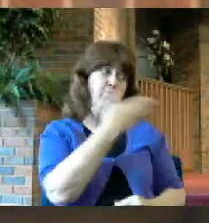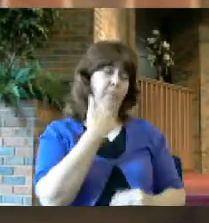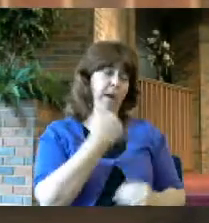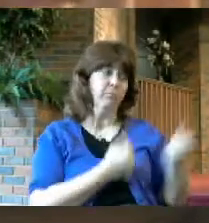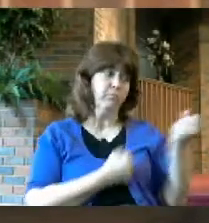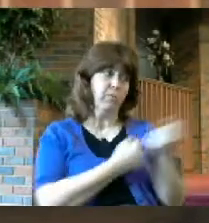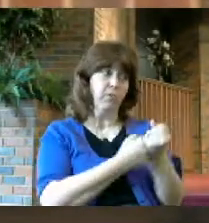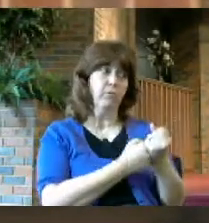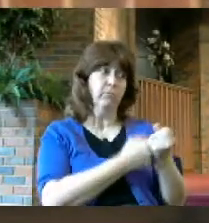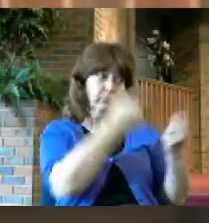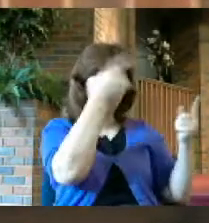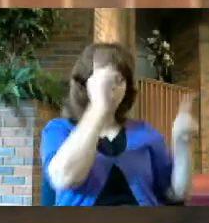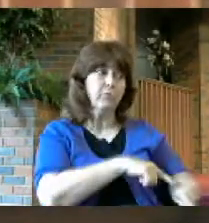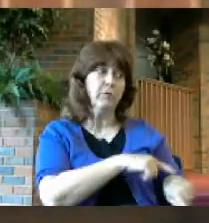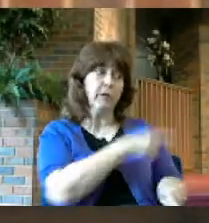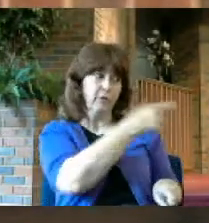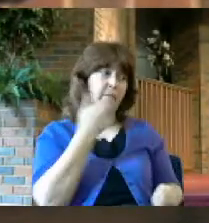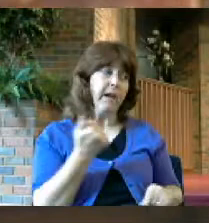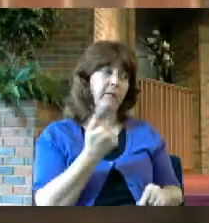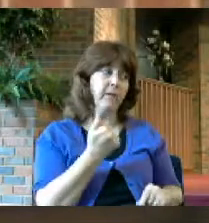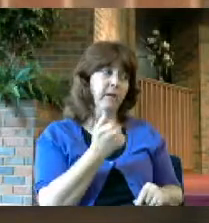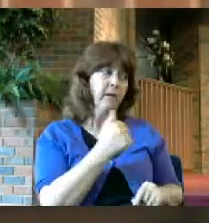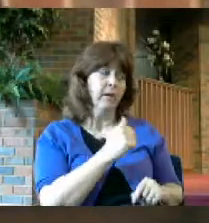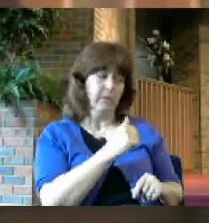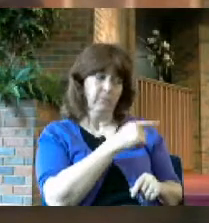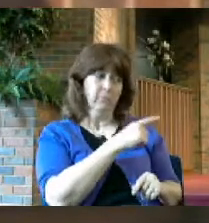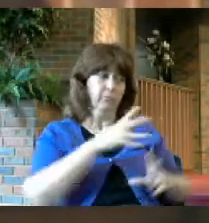said. We told him to go up. You tell him to go up too."